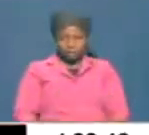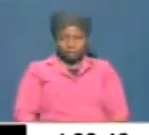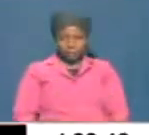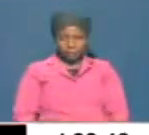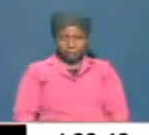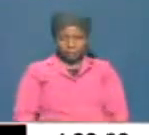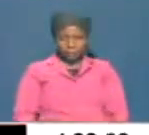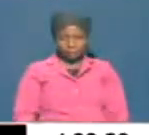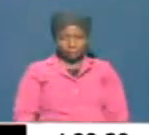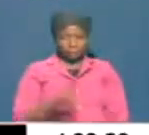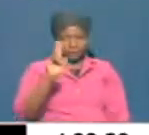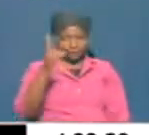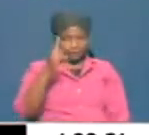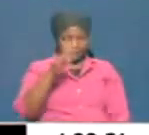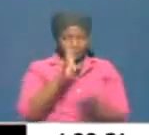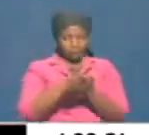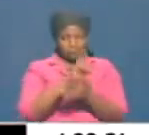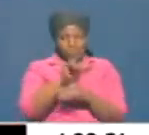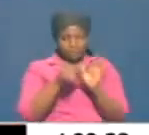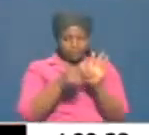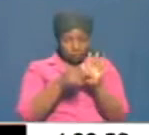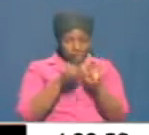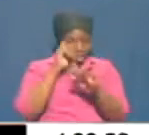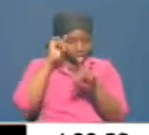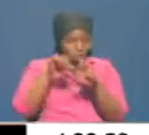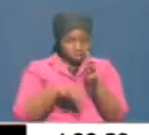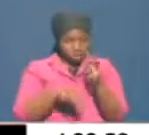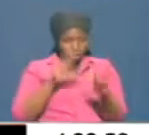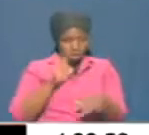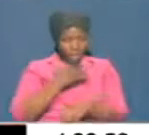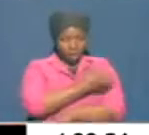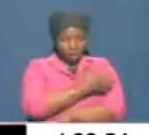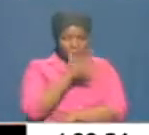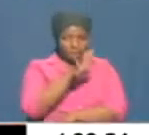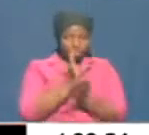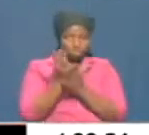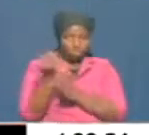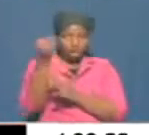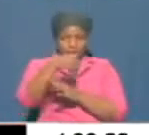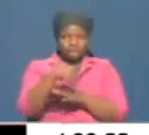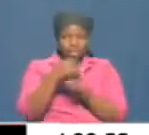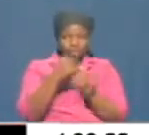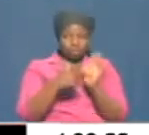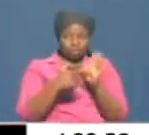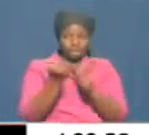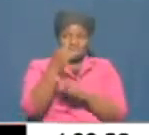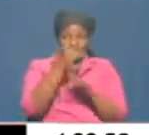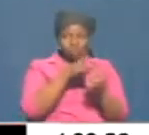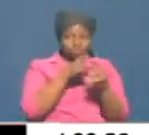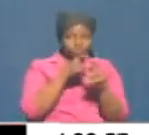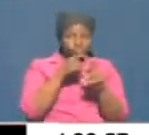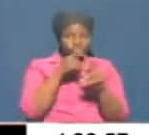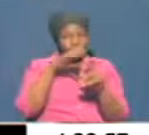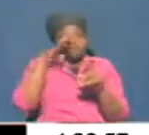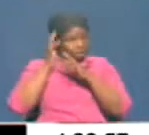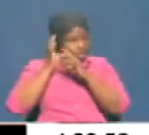The second series of the festival, that is geared towards women empowerment through art, featured pairings of artists from Kilifi and artist instructors from the Art